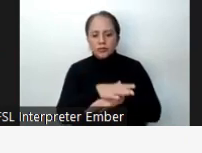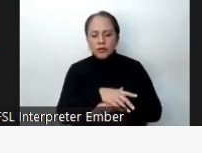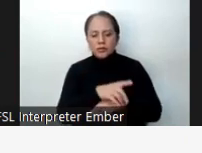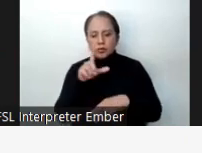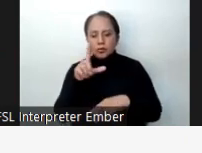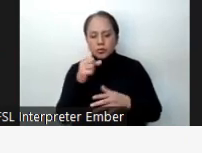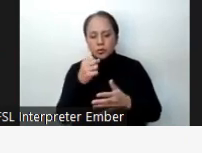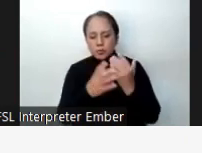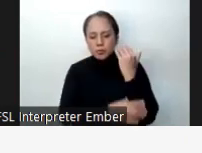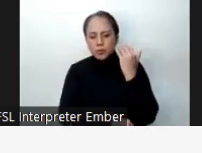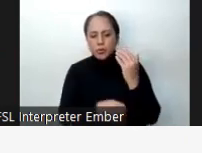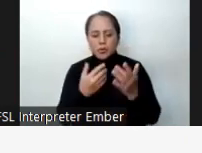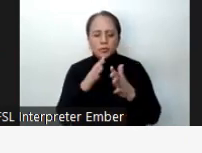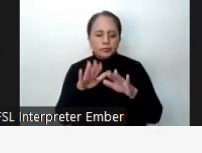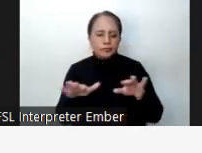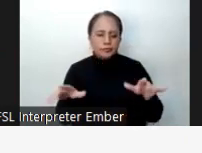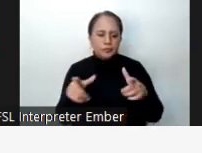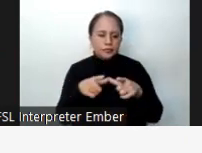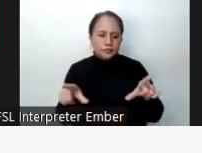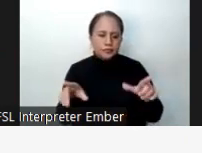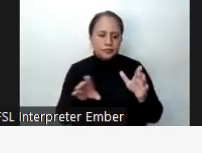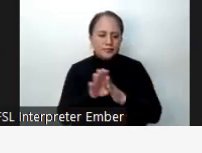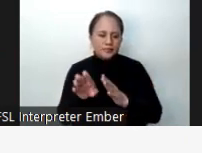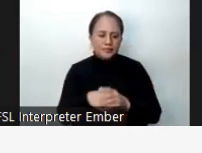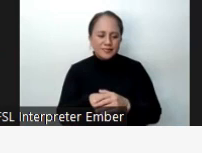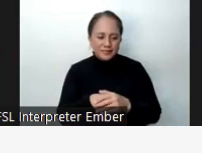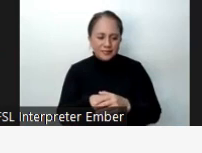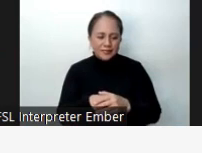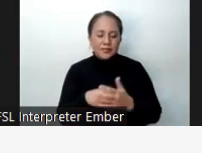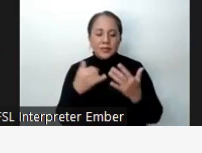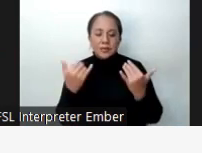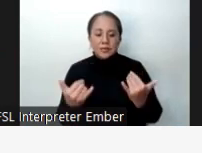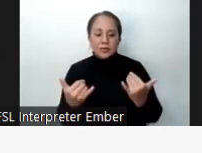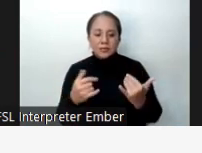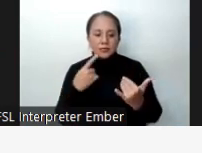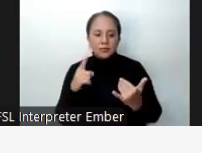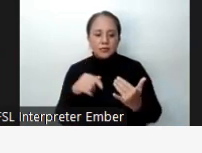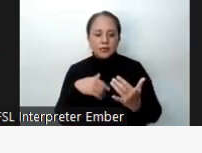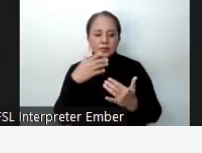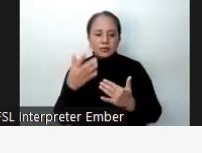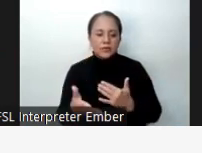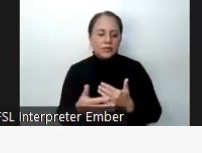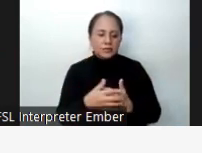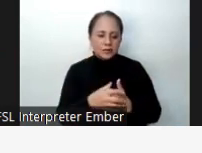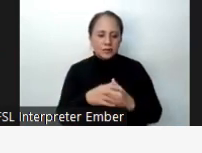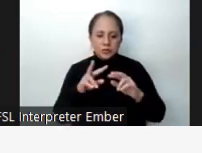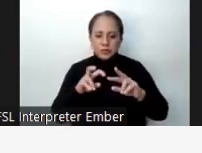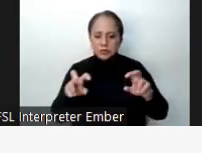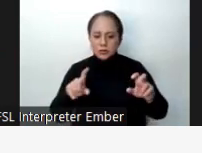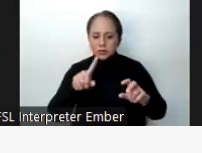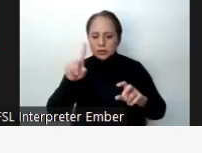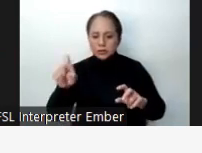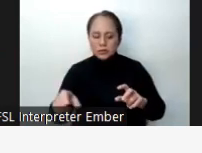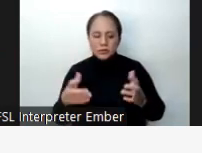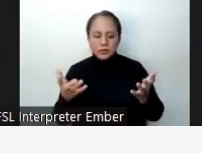low income on children's language development. And now for the next research